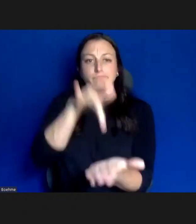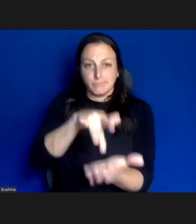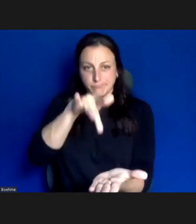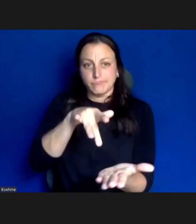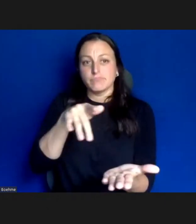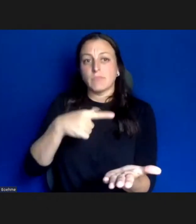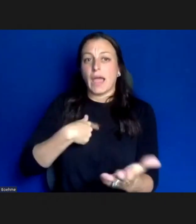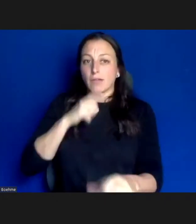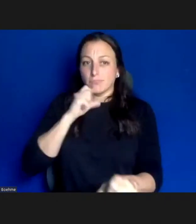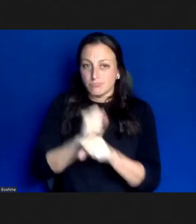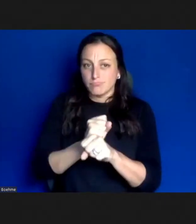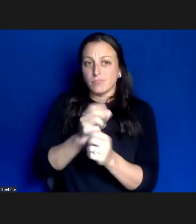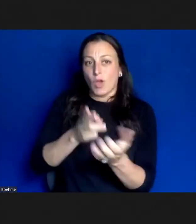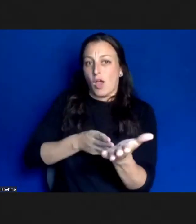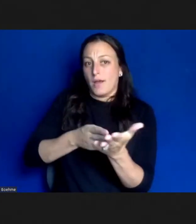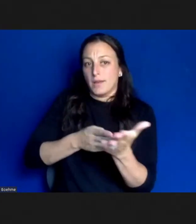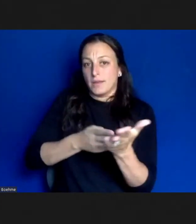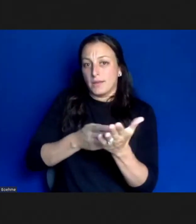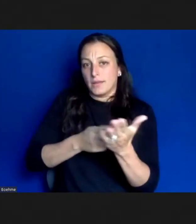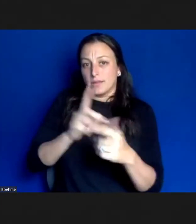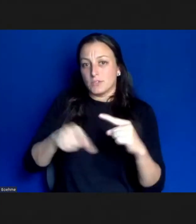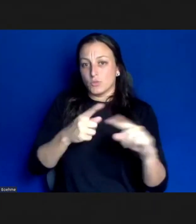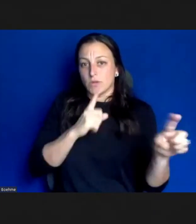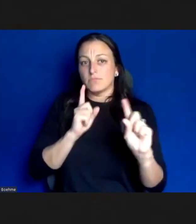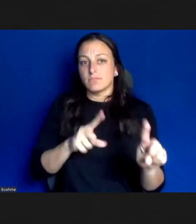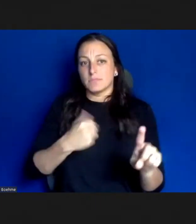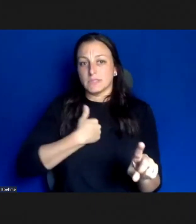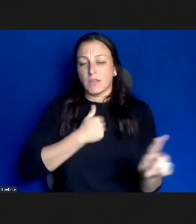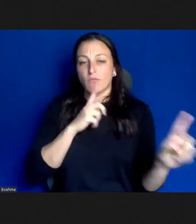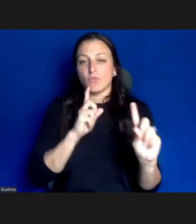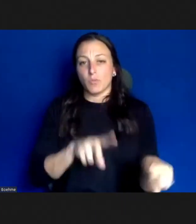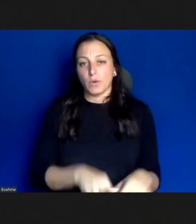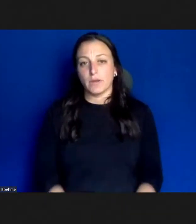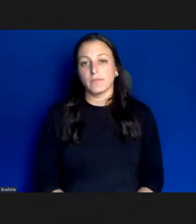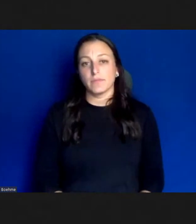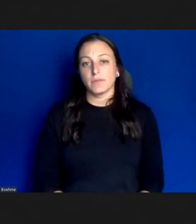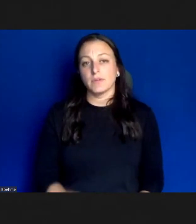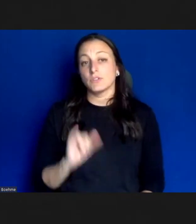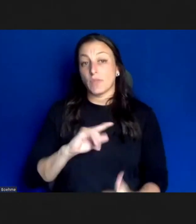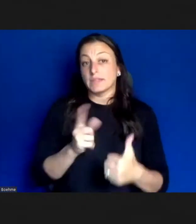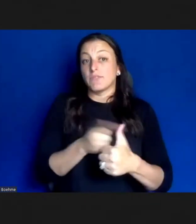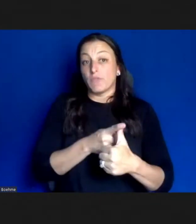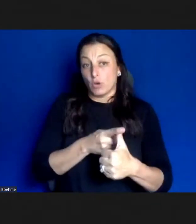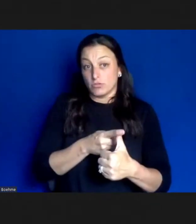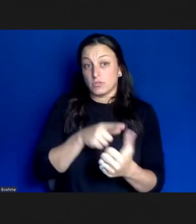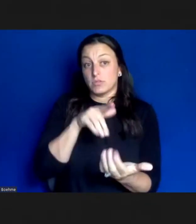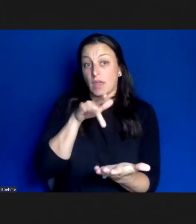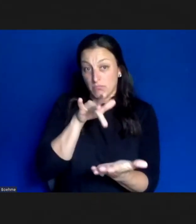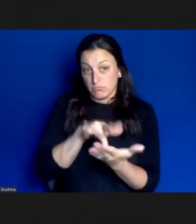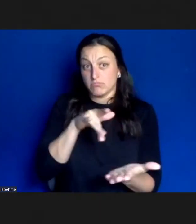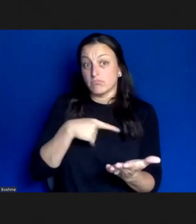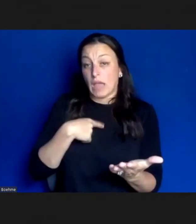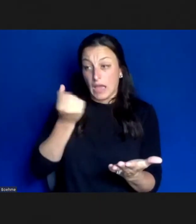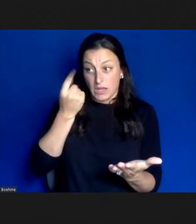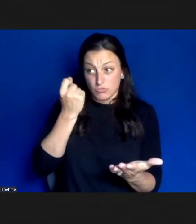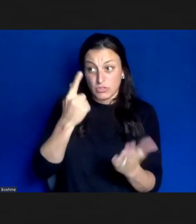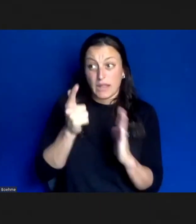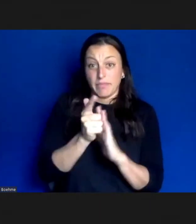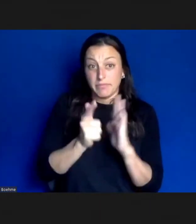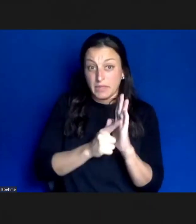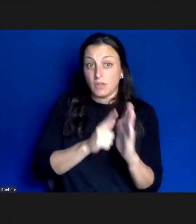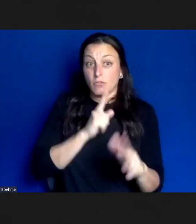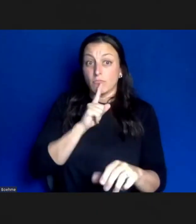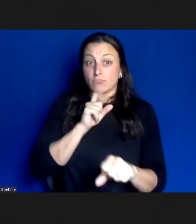to the accuracy of the information when they go through that self-report process. That's step number one. So, making sure that folks know that they're